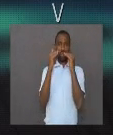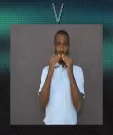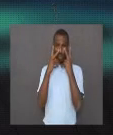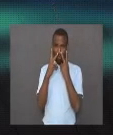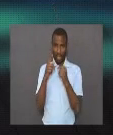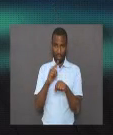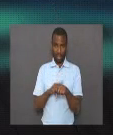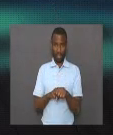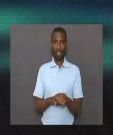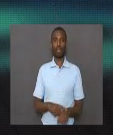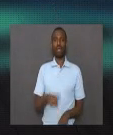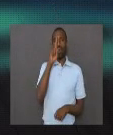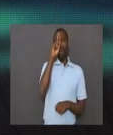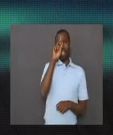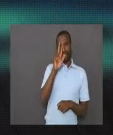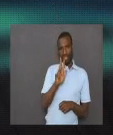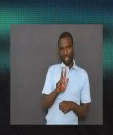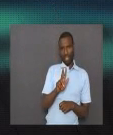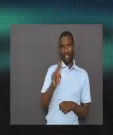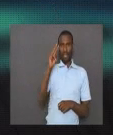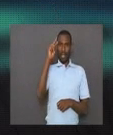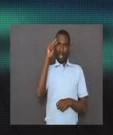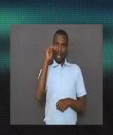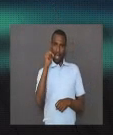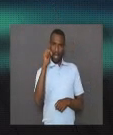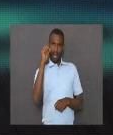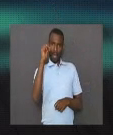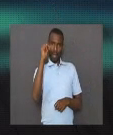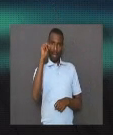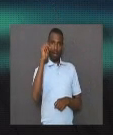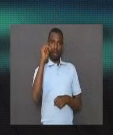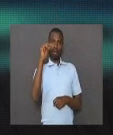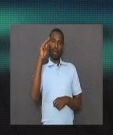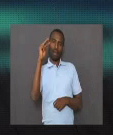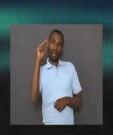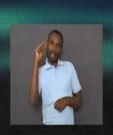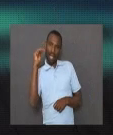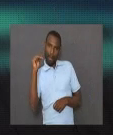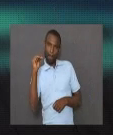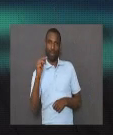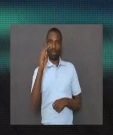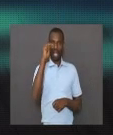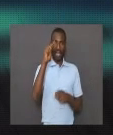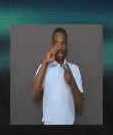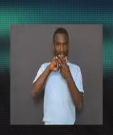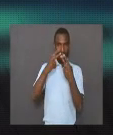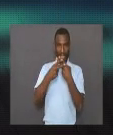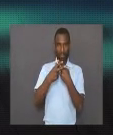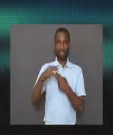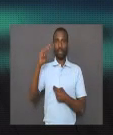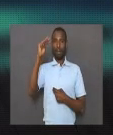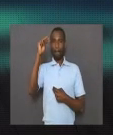us 1/3 the number of particles times the